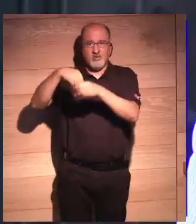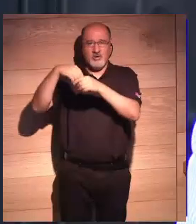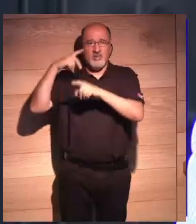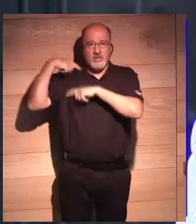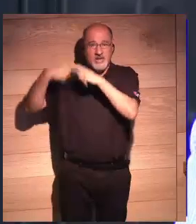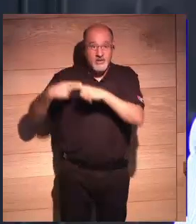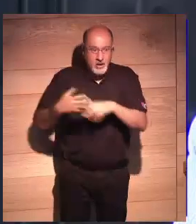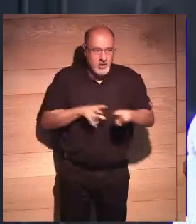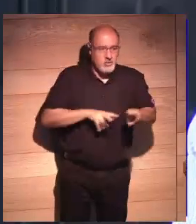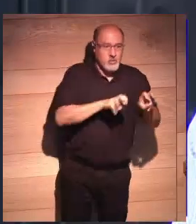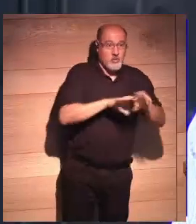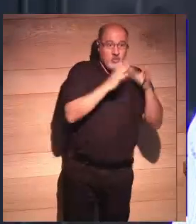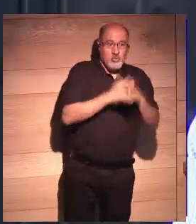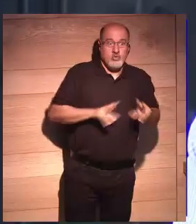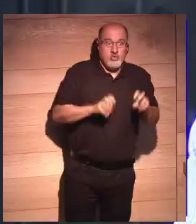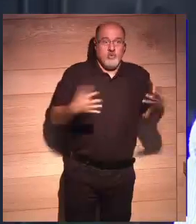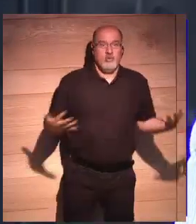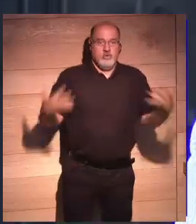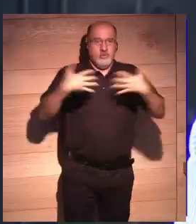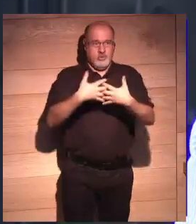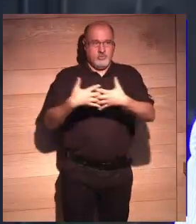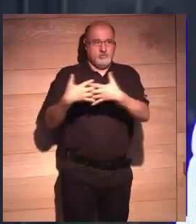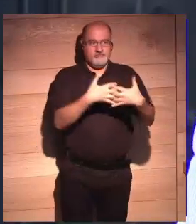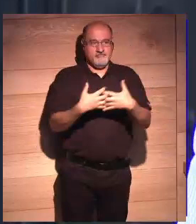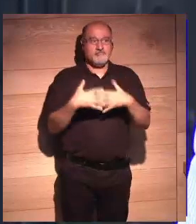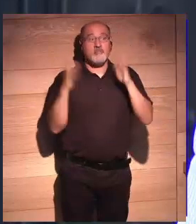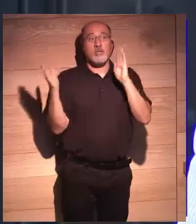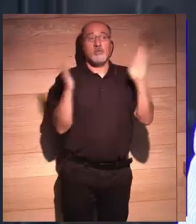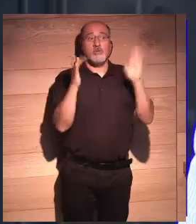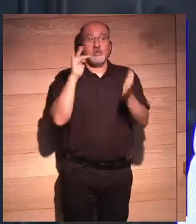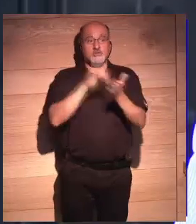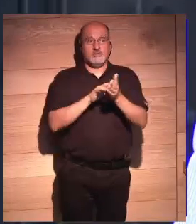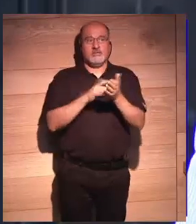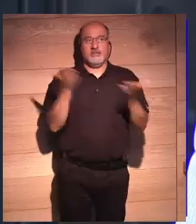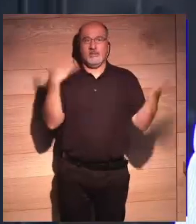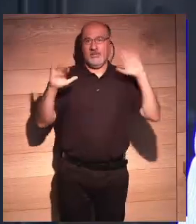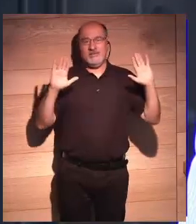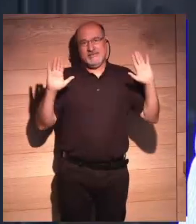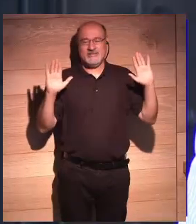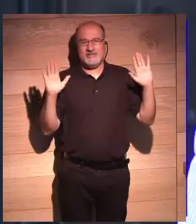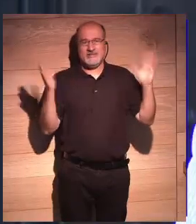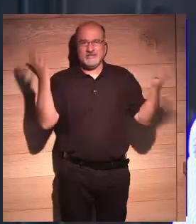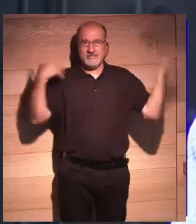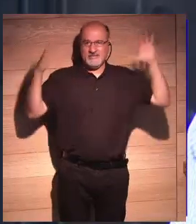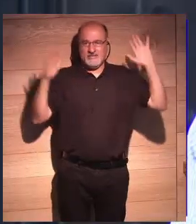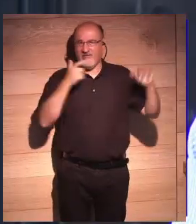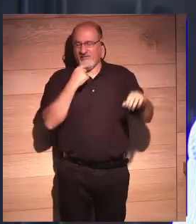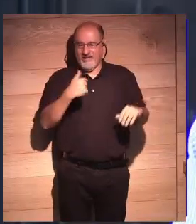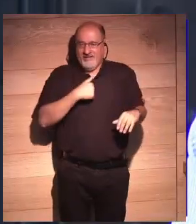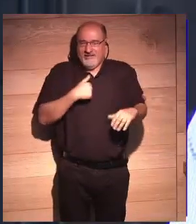traditional world of content and this new world that is starting to emerge? I think that it would be a good time to